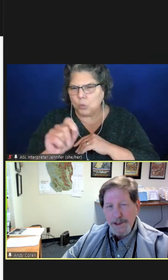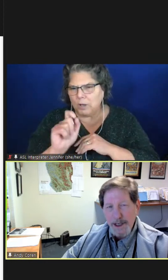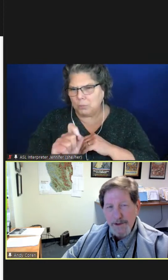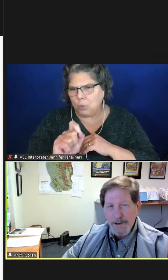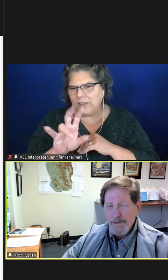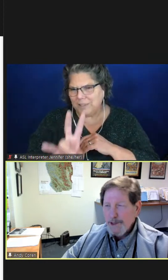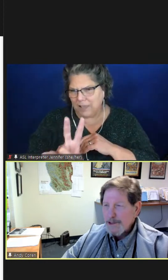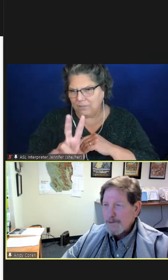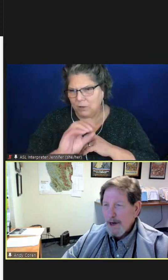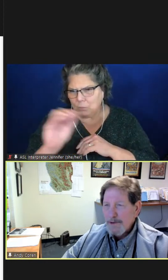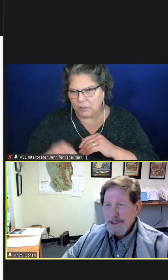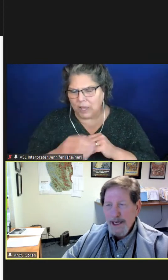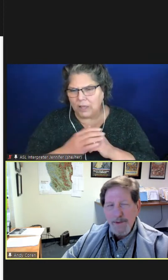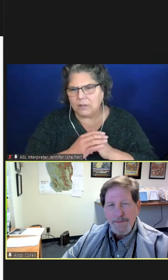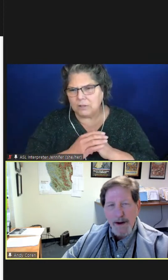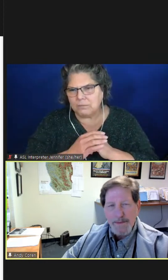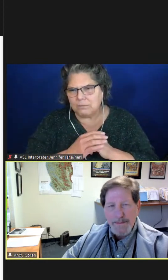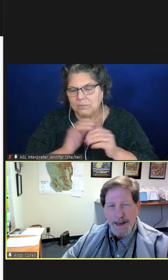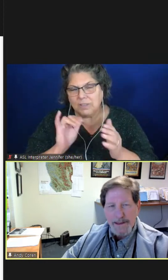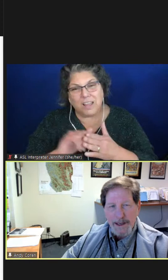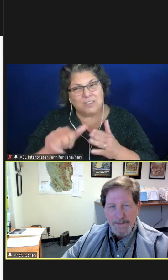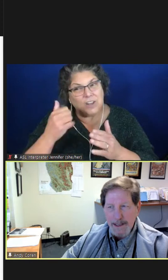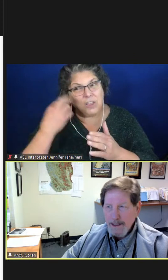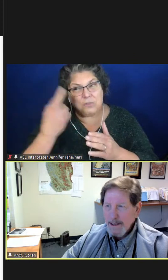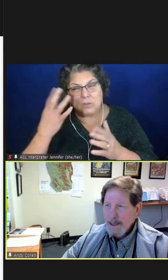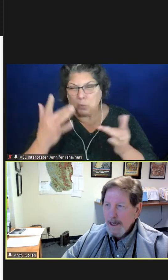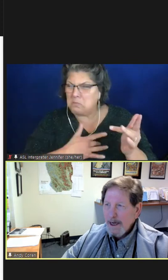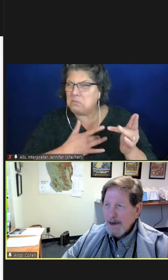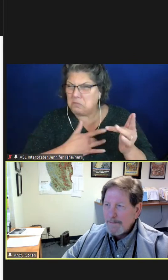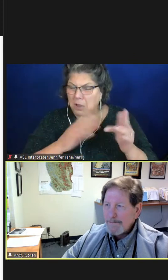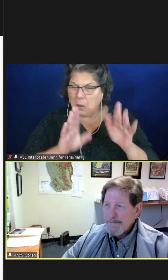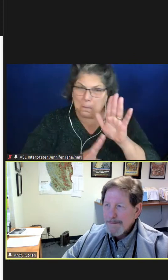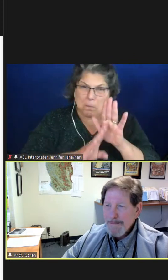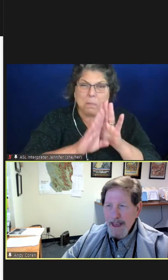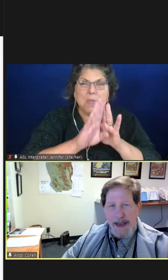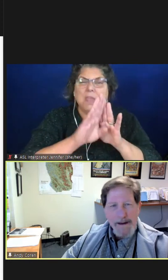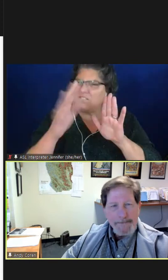20.7%, which is another reason why we're saying we probably passed our peak.